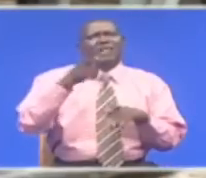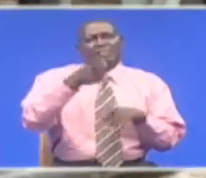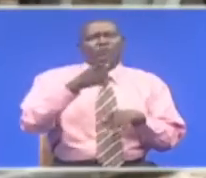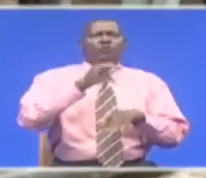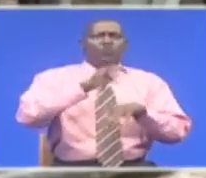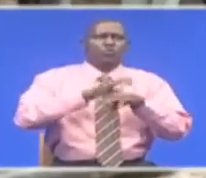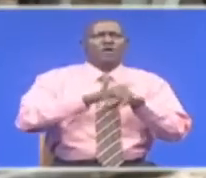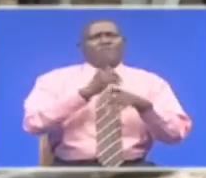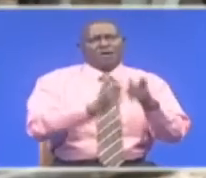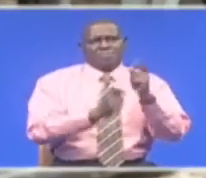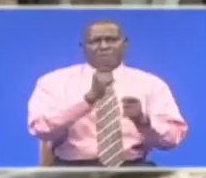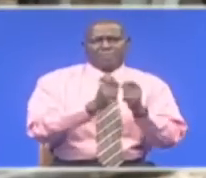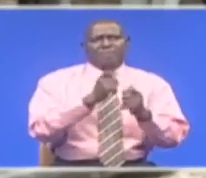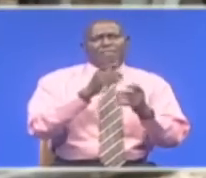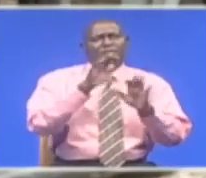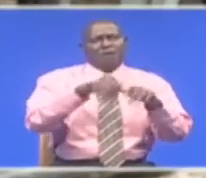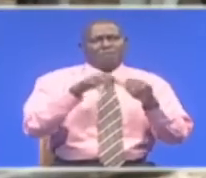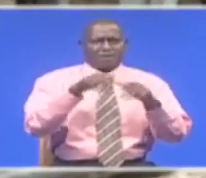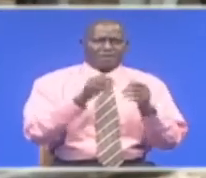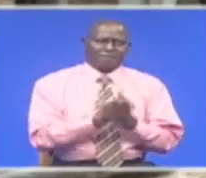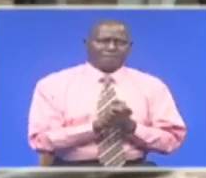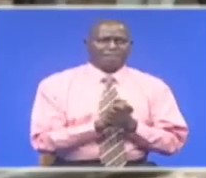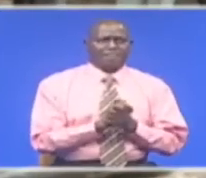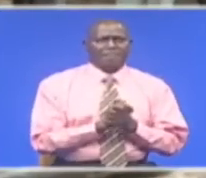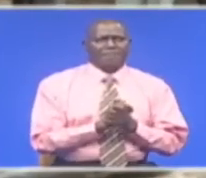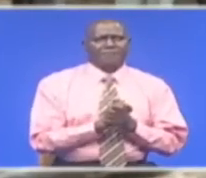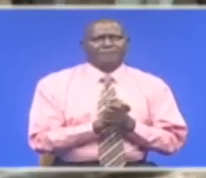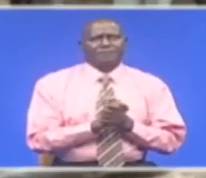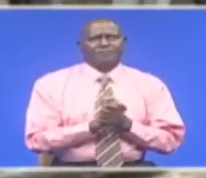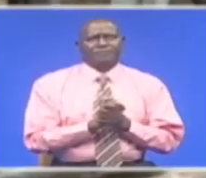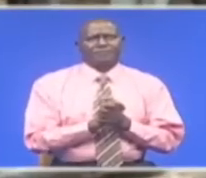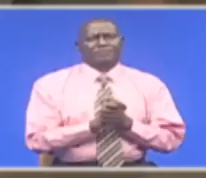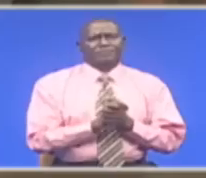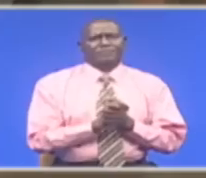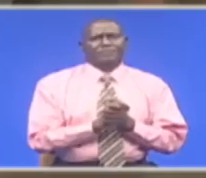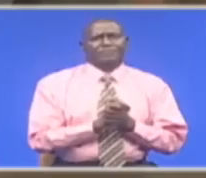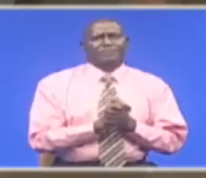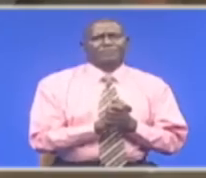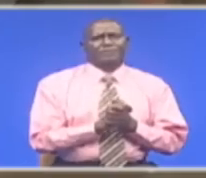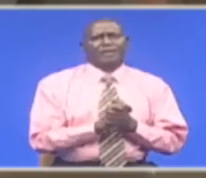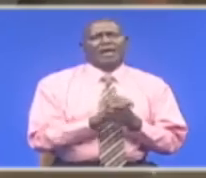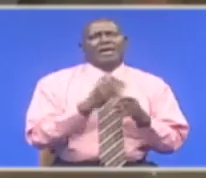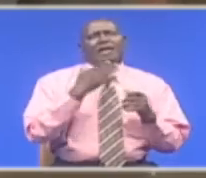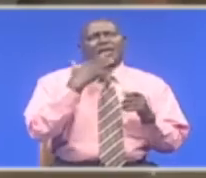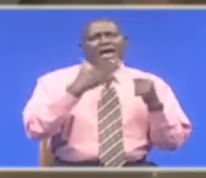has just 200 cows, which yield 9,500 liters annually and a daily